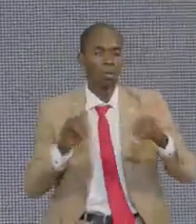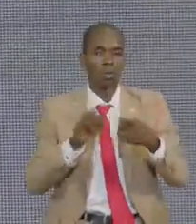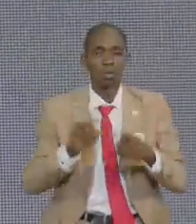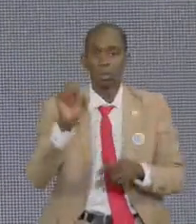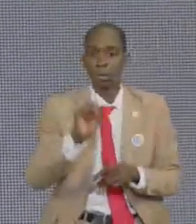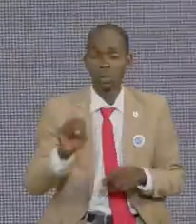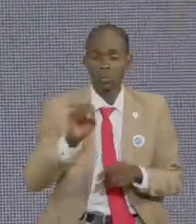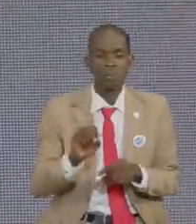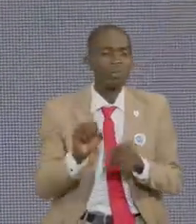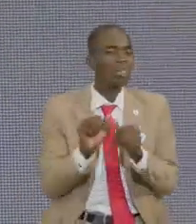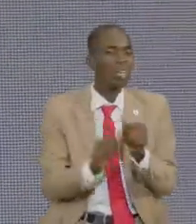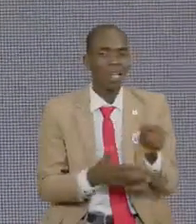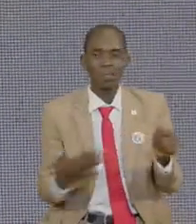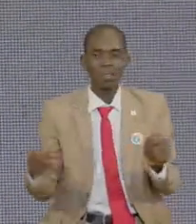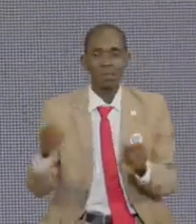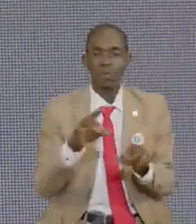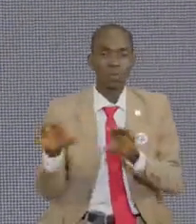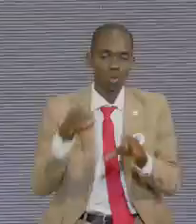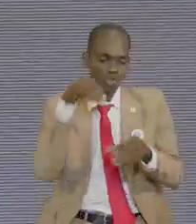everything you do in your family,